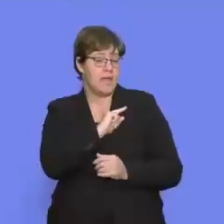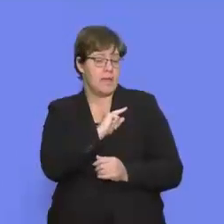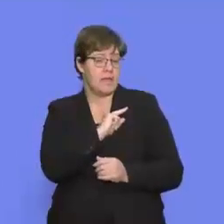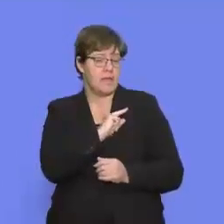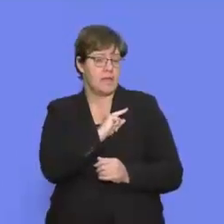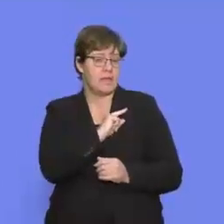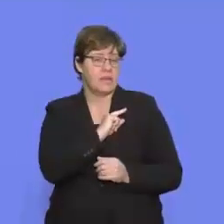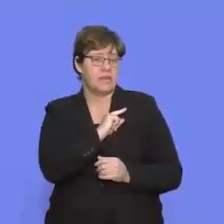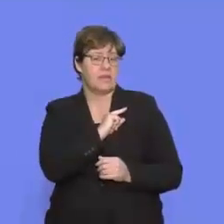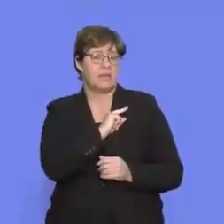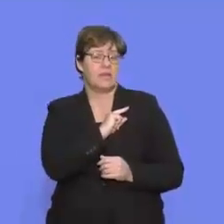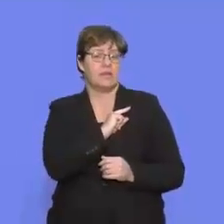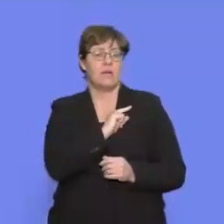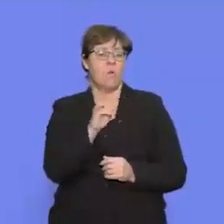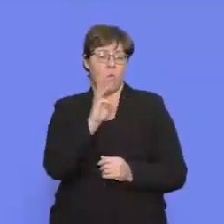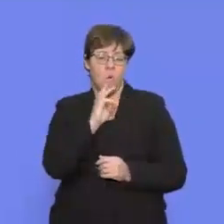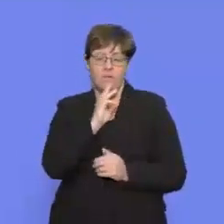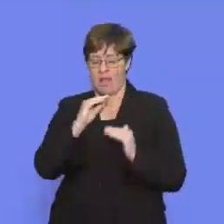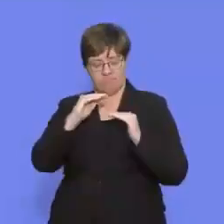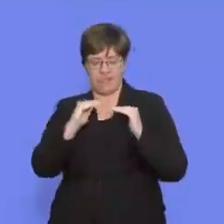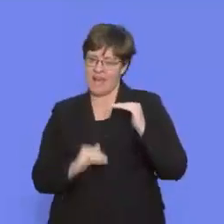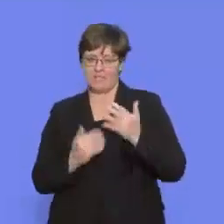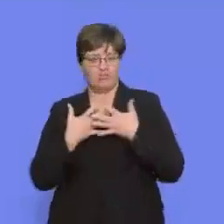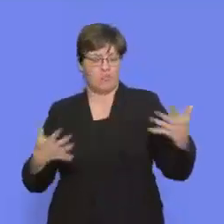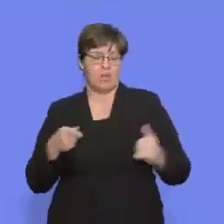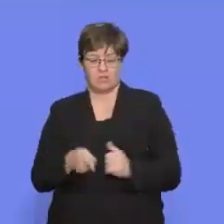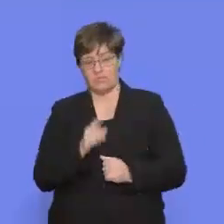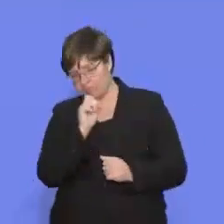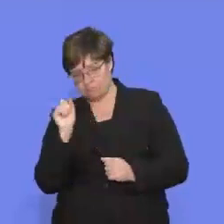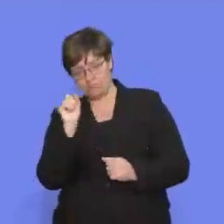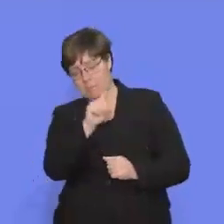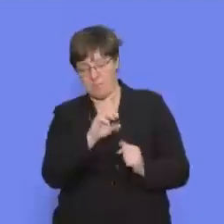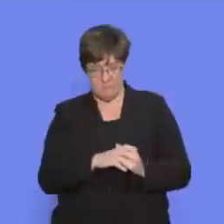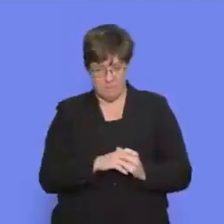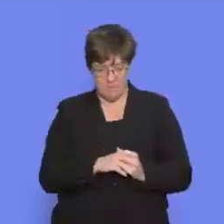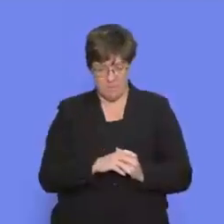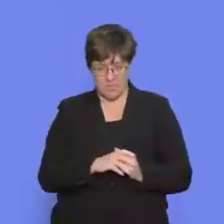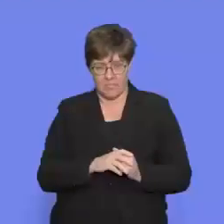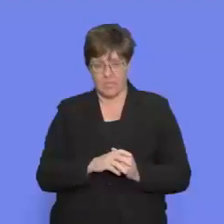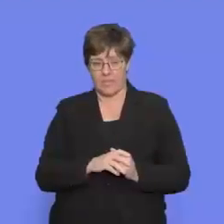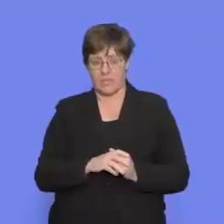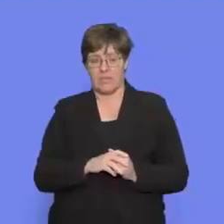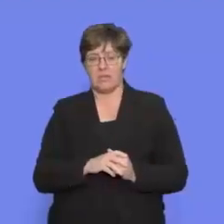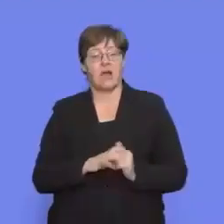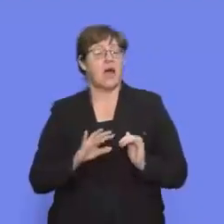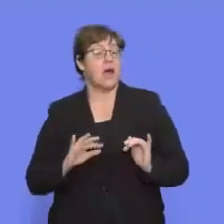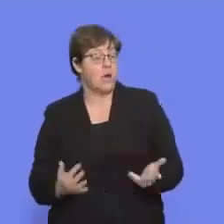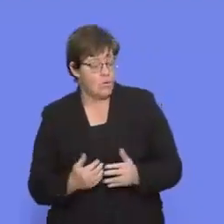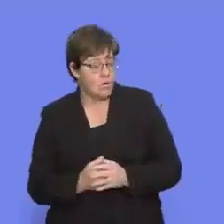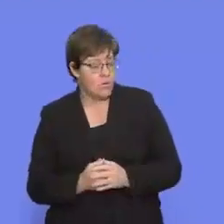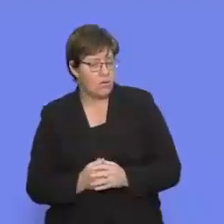level in our system. Then the pituitary gland will act. How? It will produce more